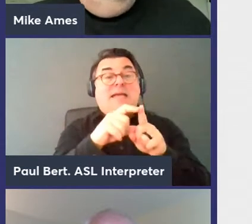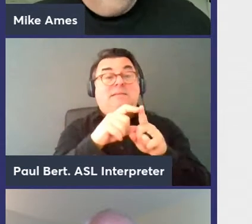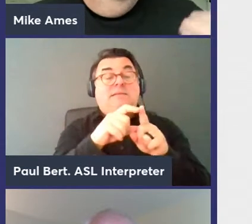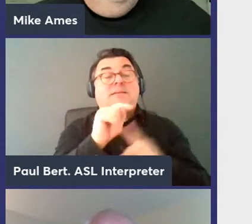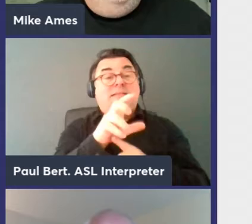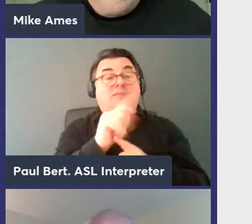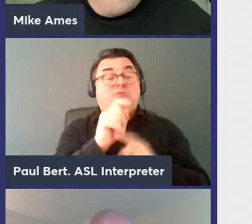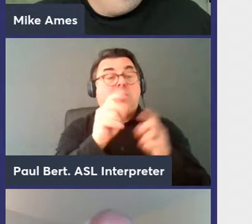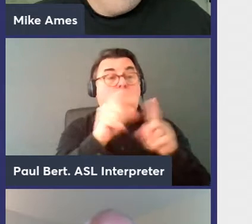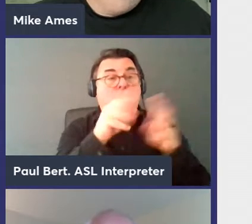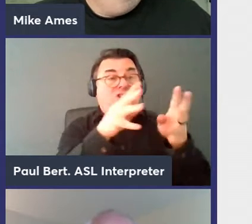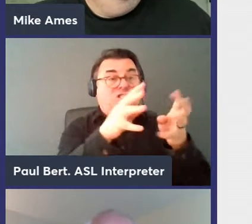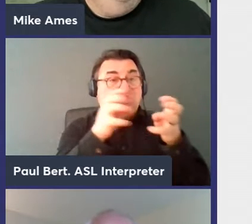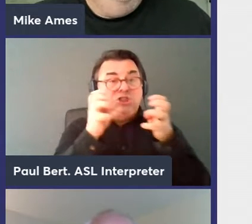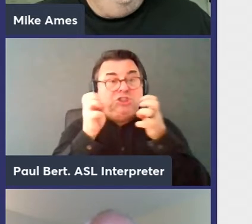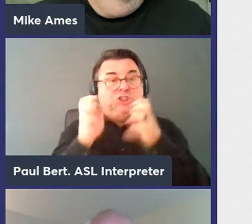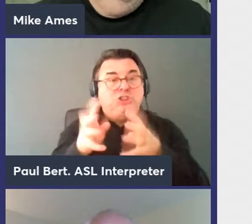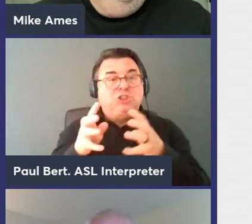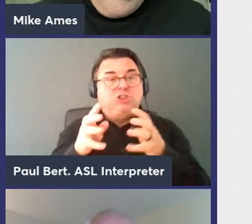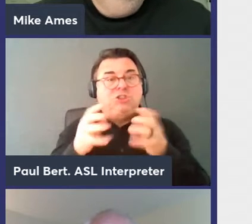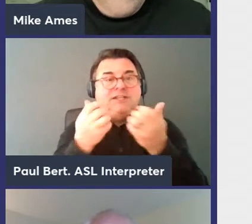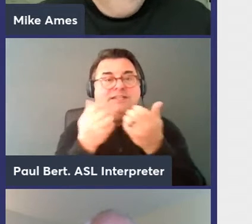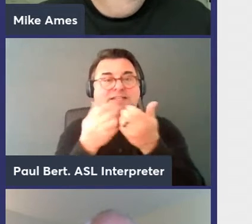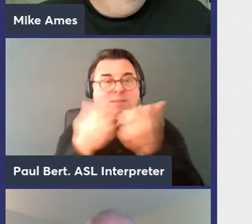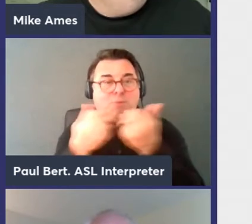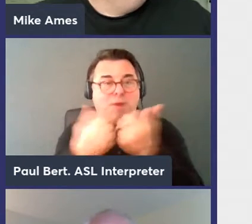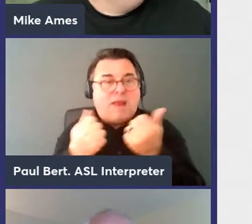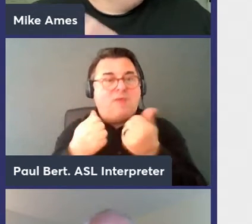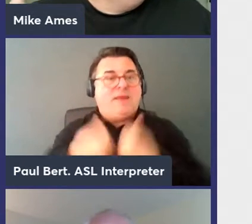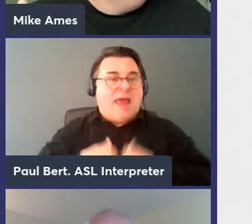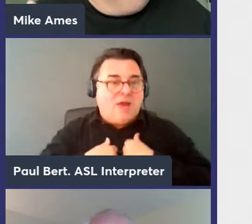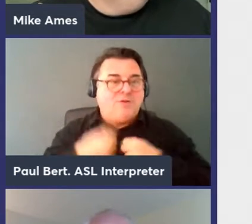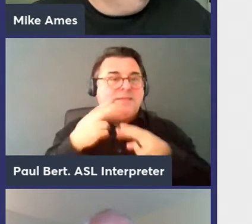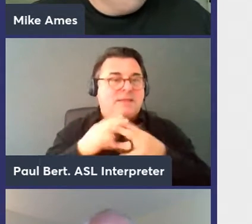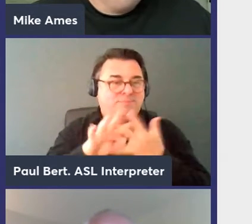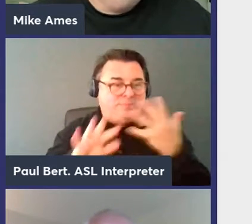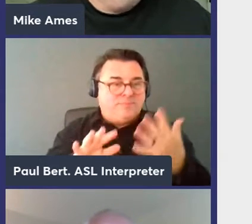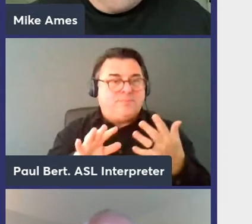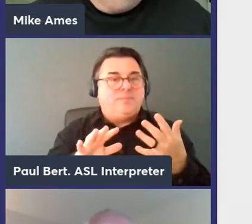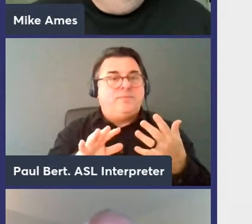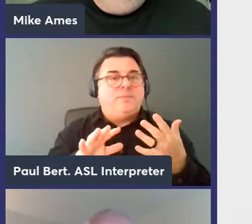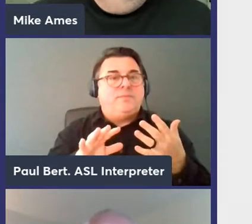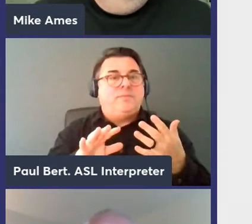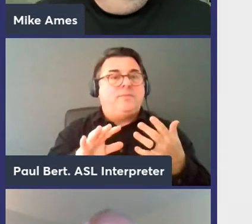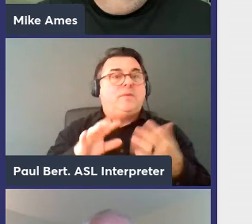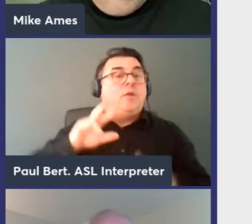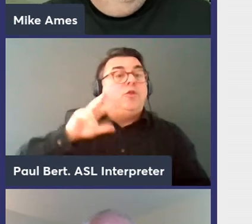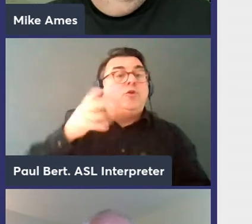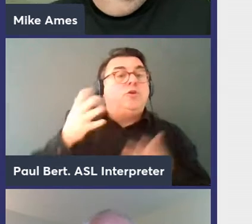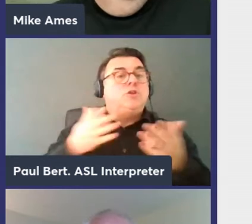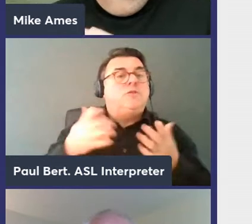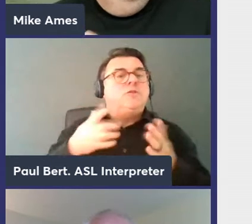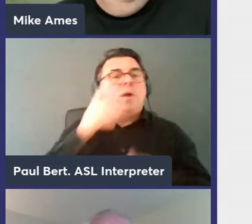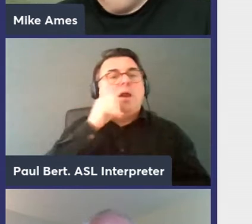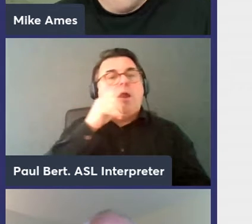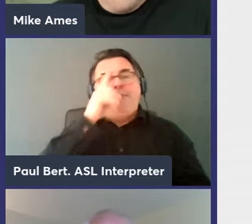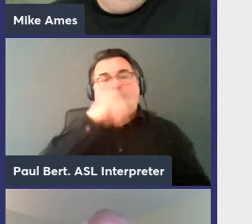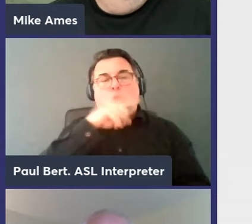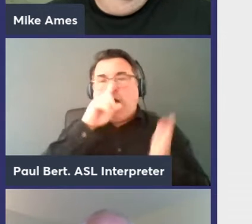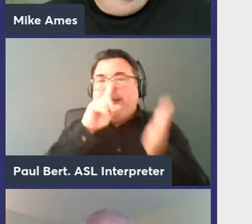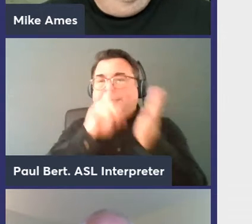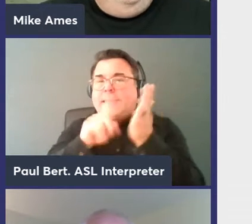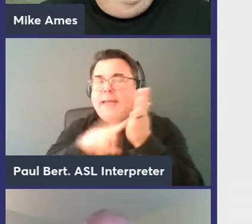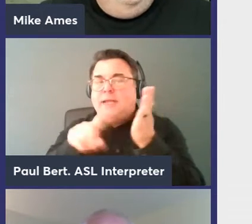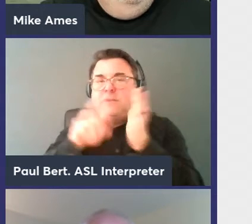the text and classify the components of a driver's license. And then I might just throw it into a third service like Fraud Detector to actually